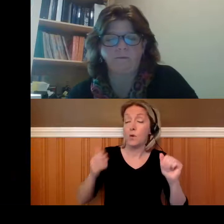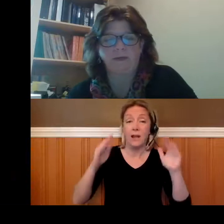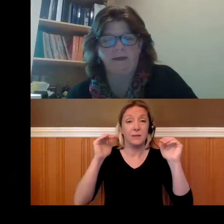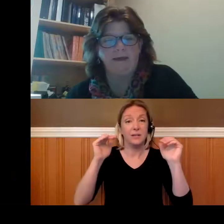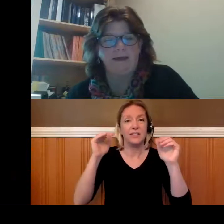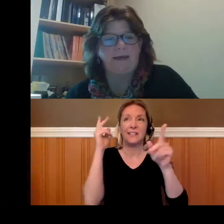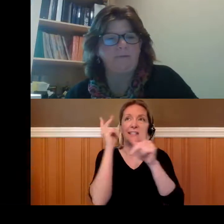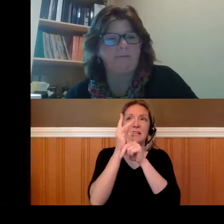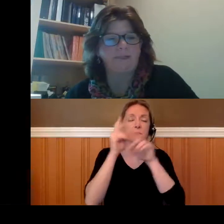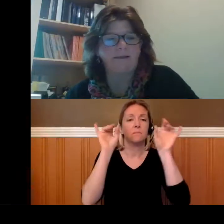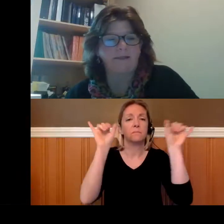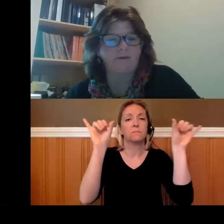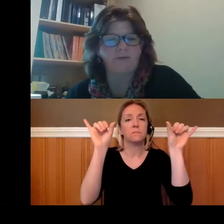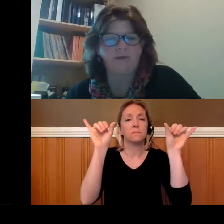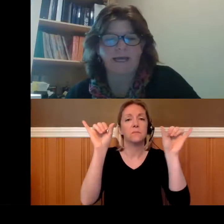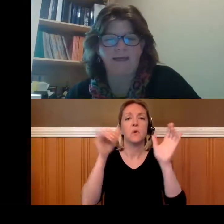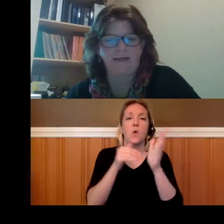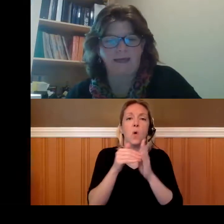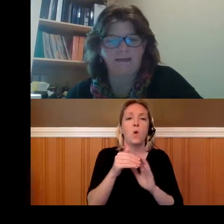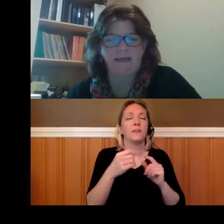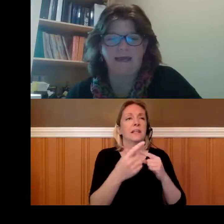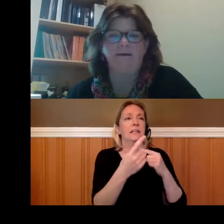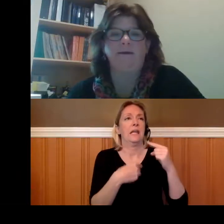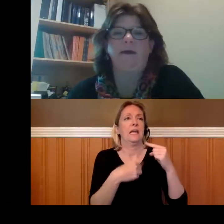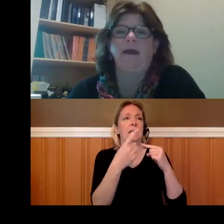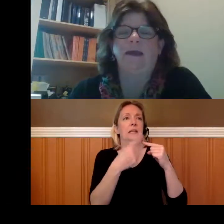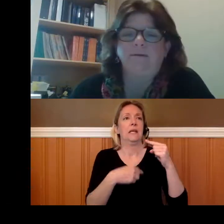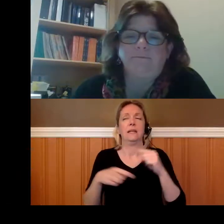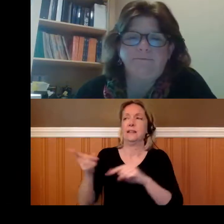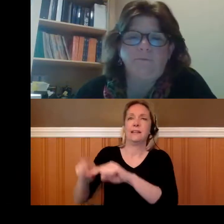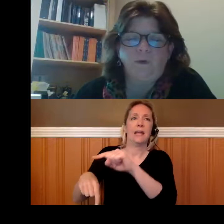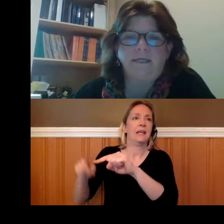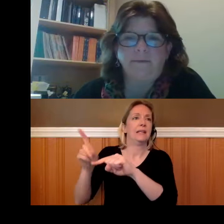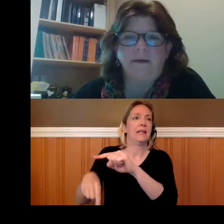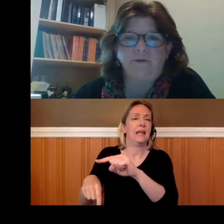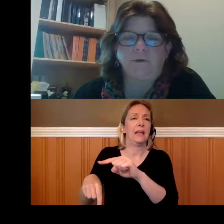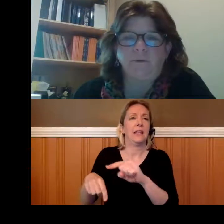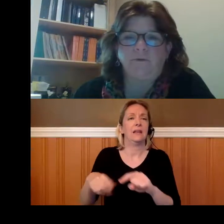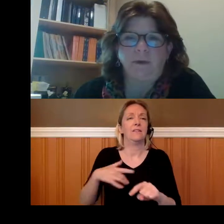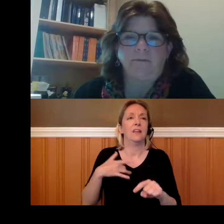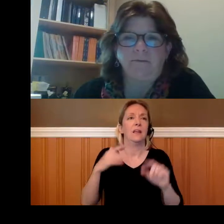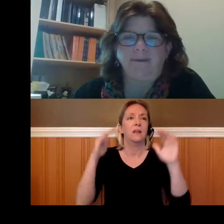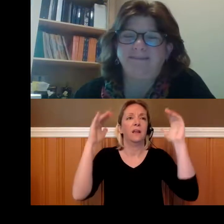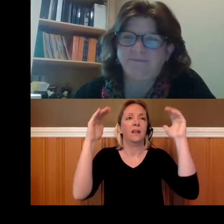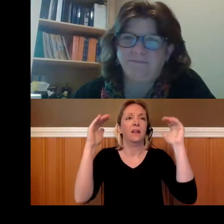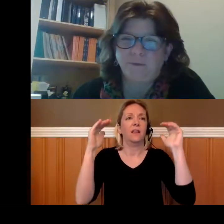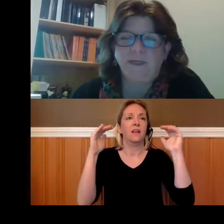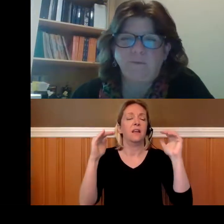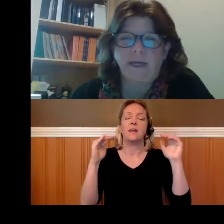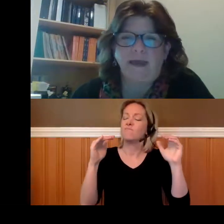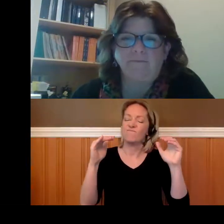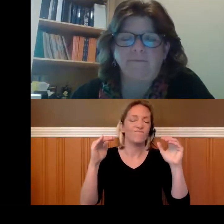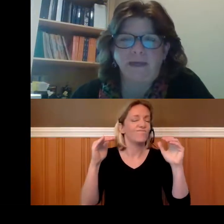hear people tell us our children can't, they can't, and we need to make sure that we remind people that, but we can, they